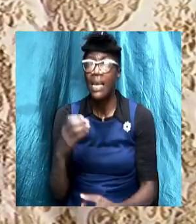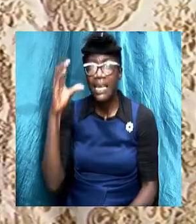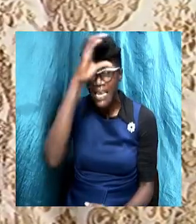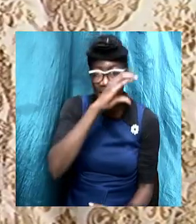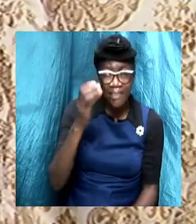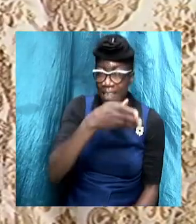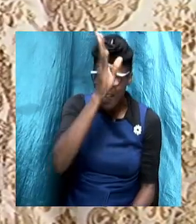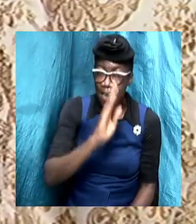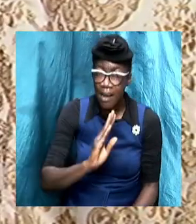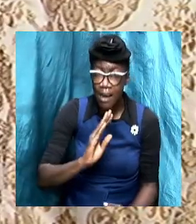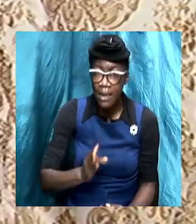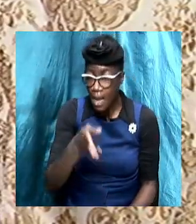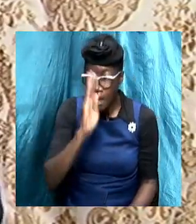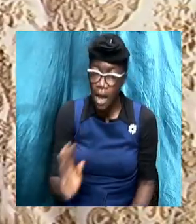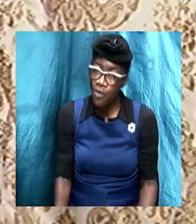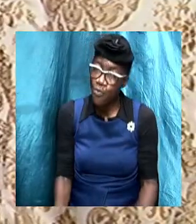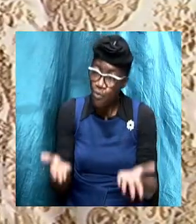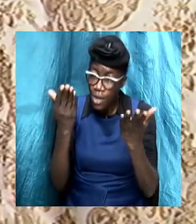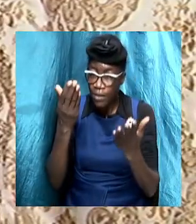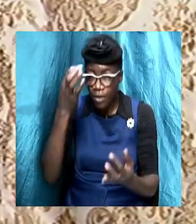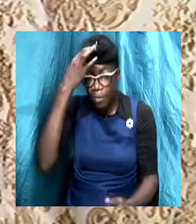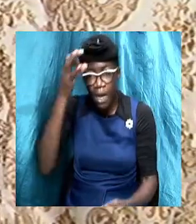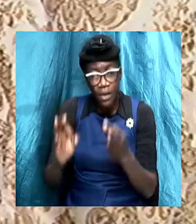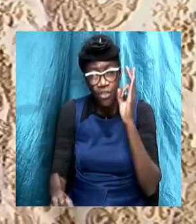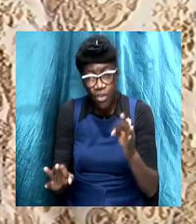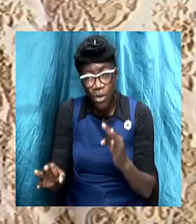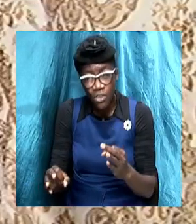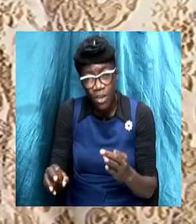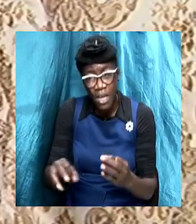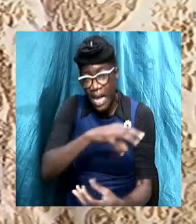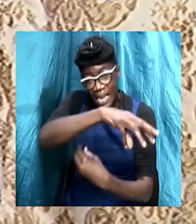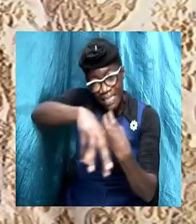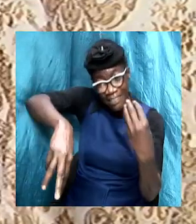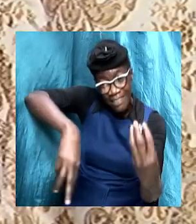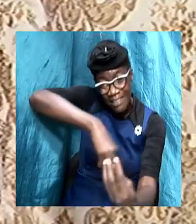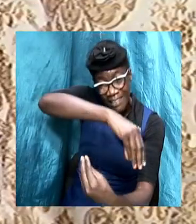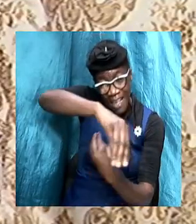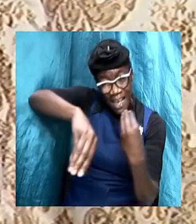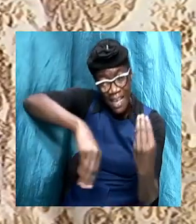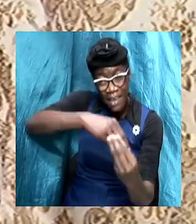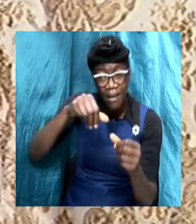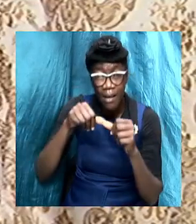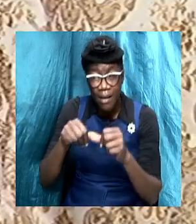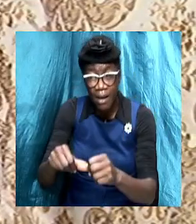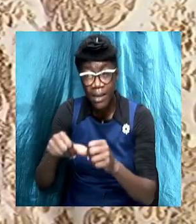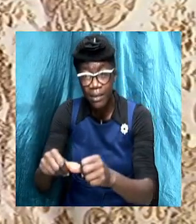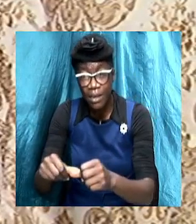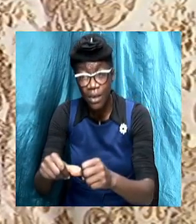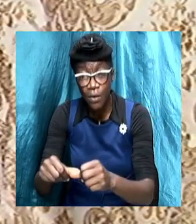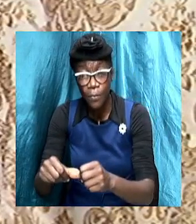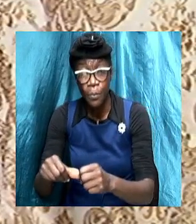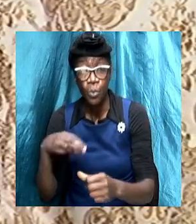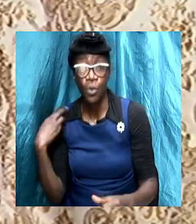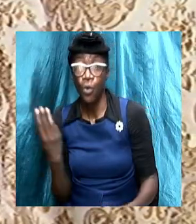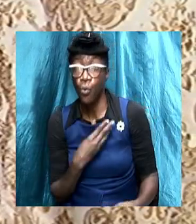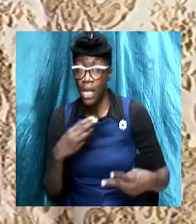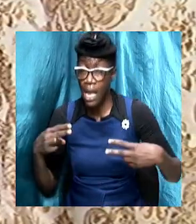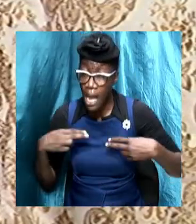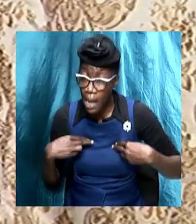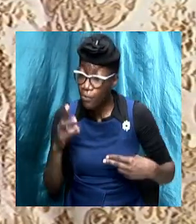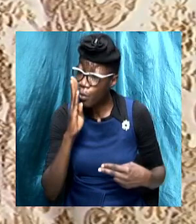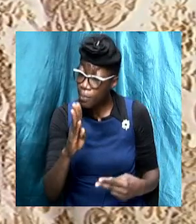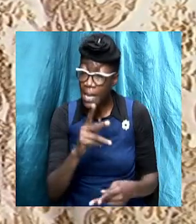God raised up a judge. And the cycle continued. Can I tell you something, brethren? We have to be careful that